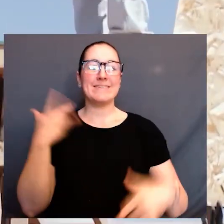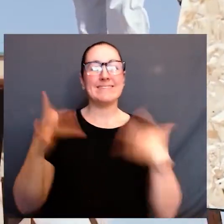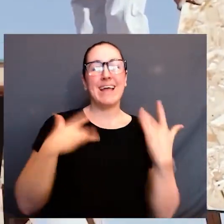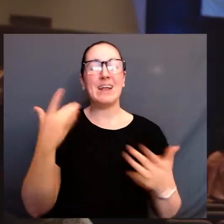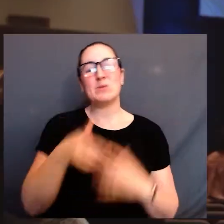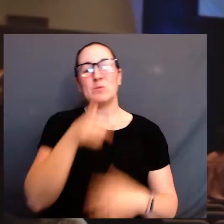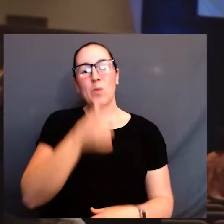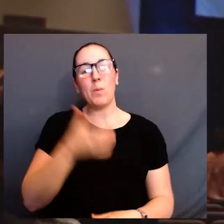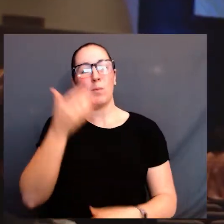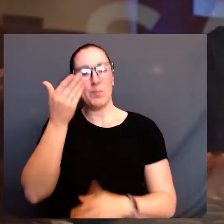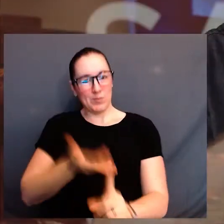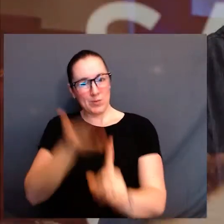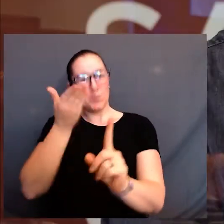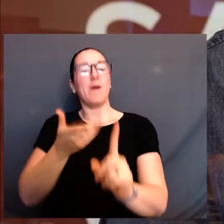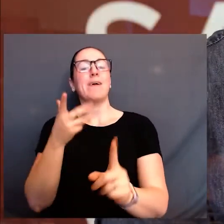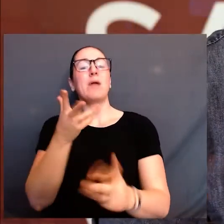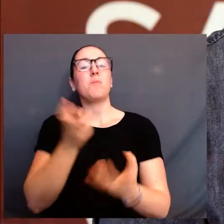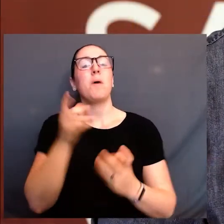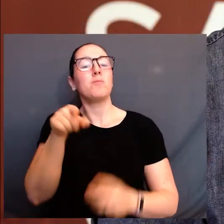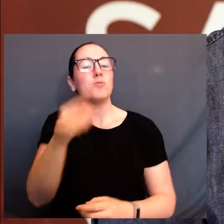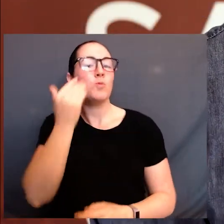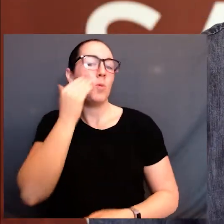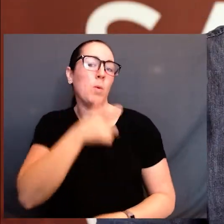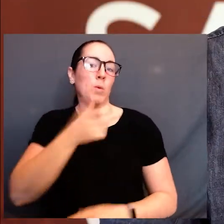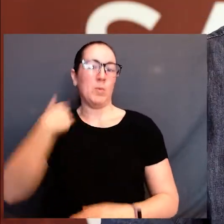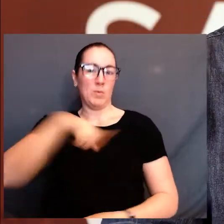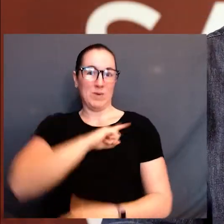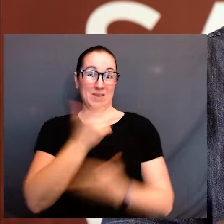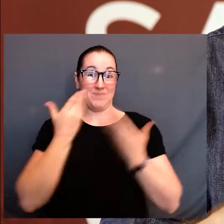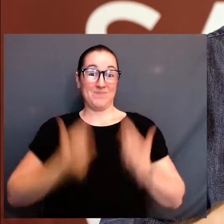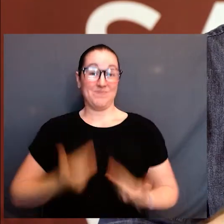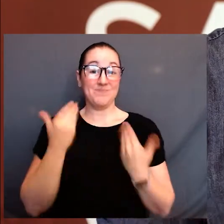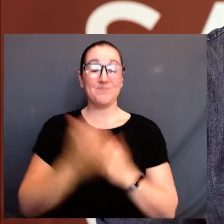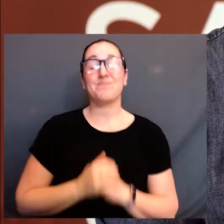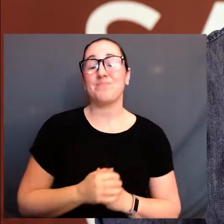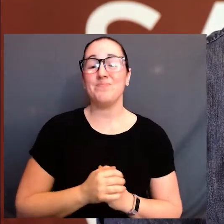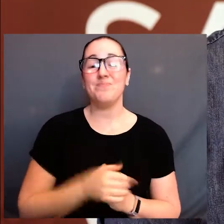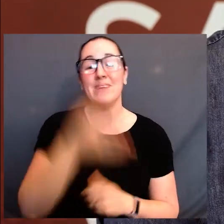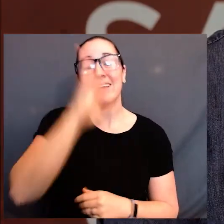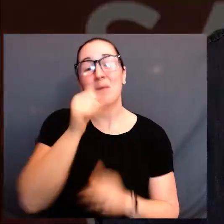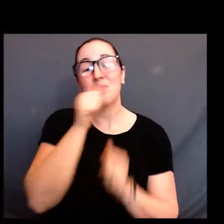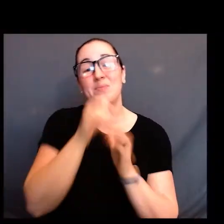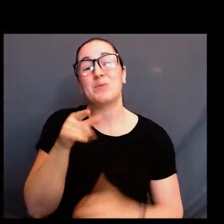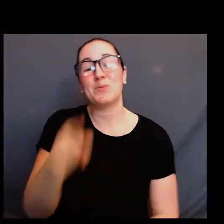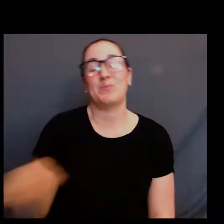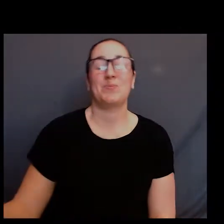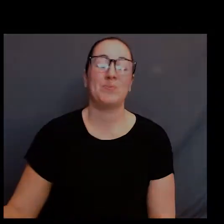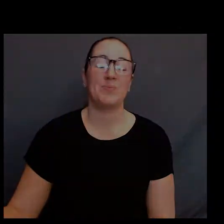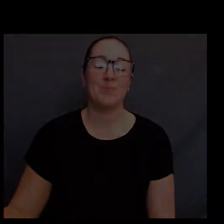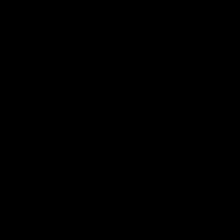you for being here with us today. We're so excited to get to know who you are, and we want you to get to know who we are. God bless you.